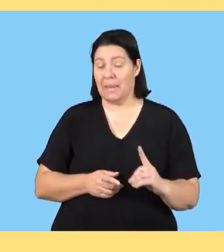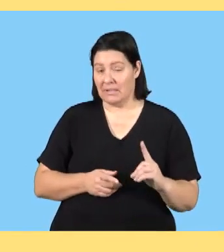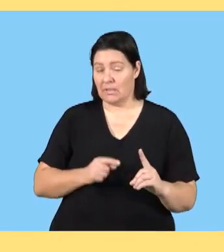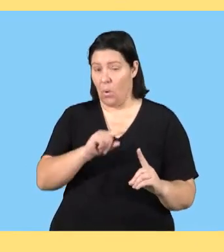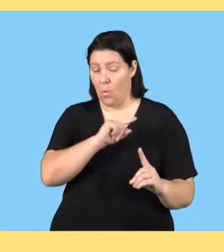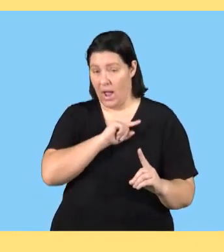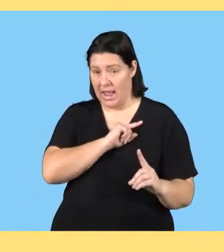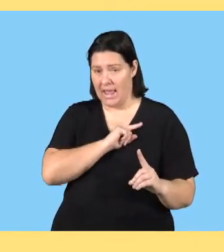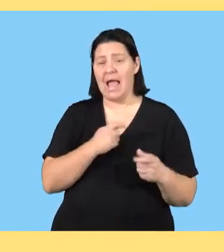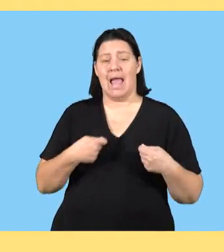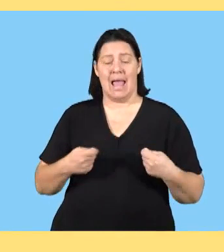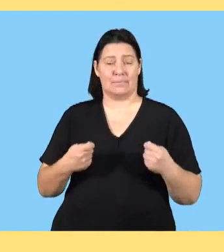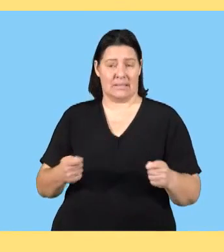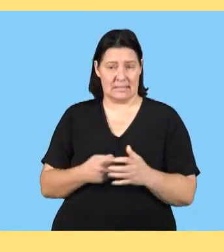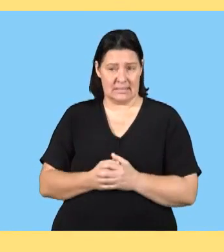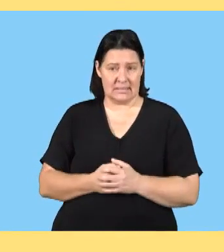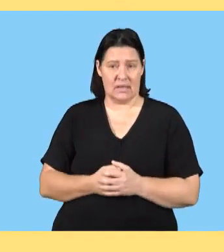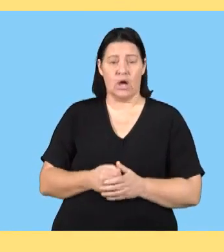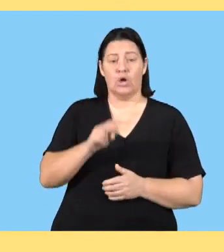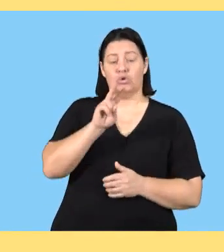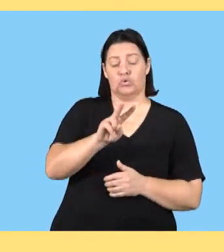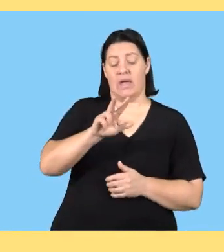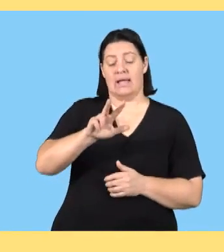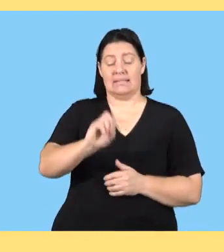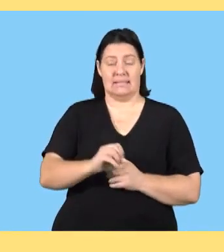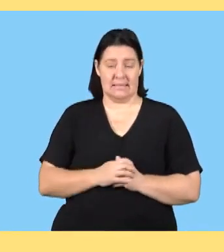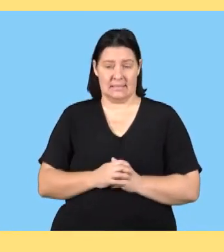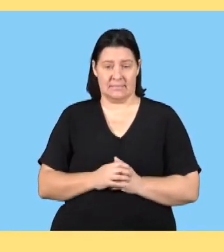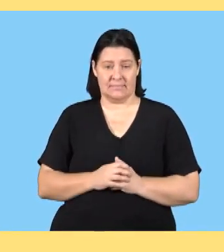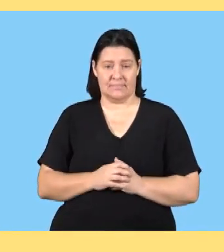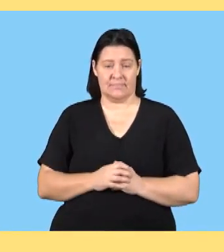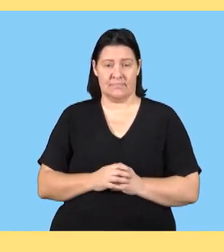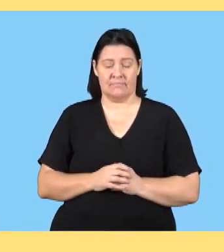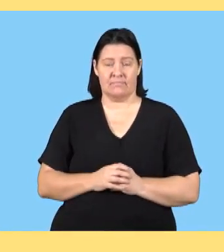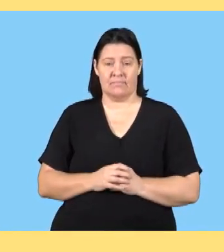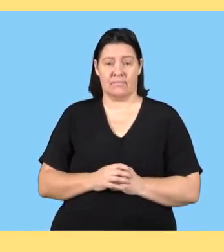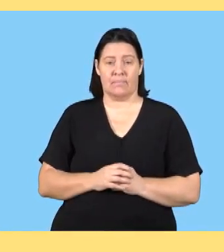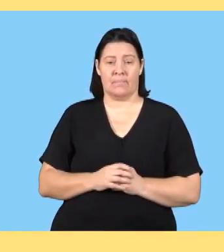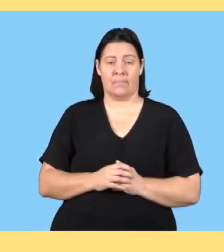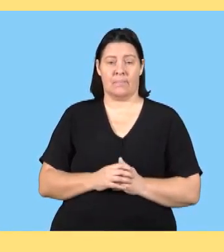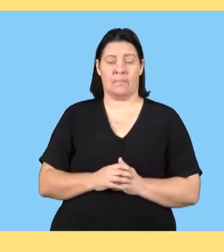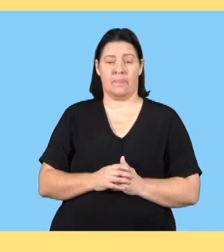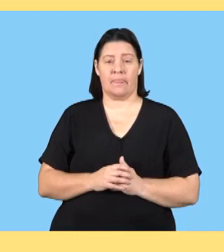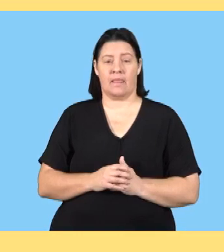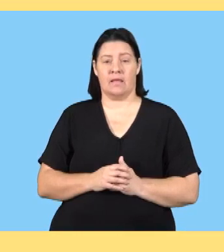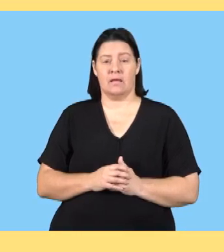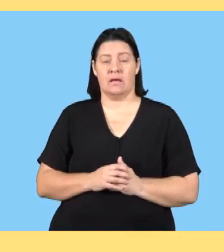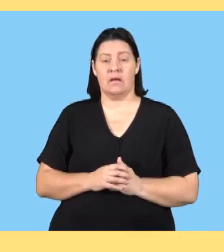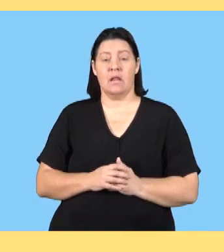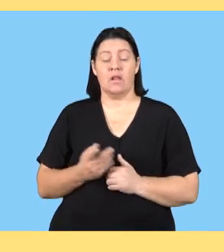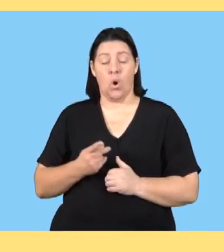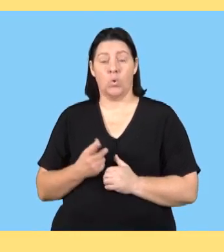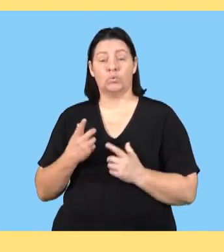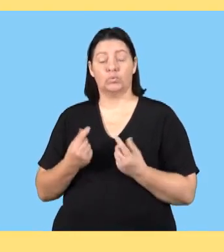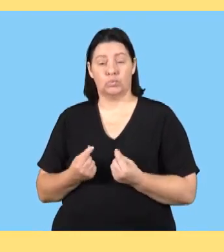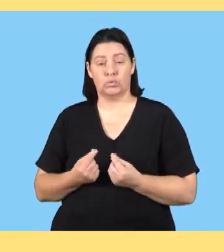it because this is an expense, 280. So I debit it because it's an expense, 280.